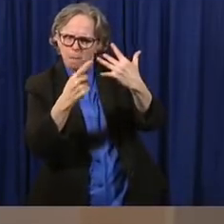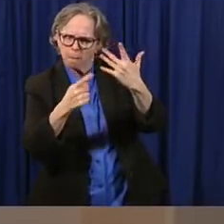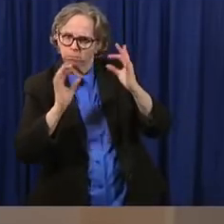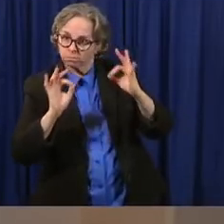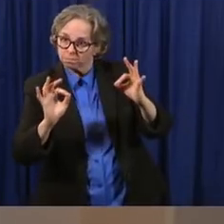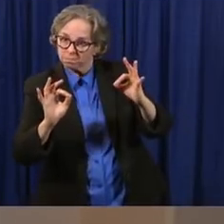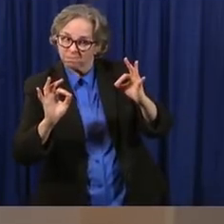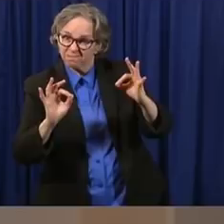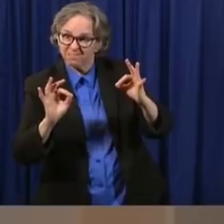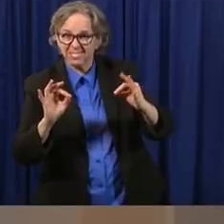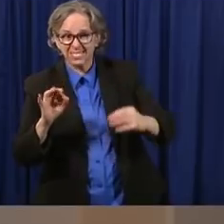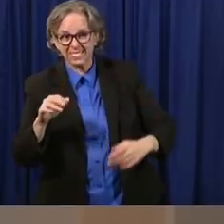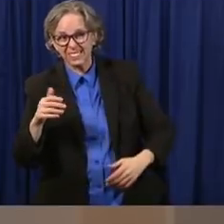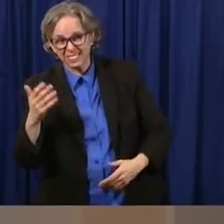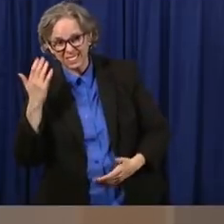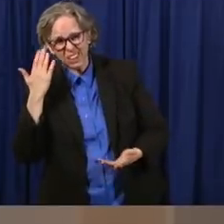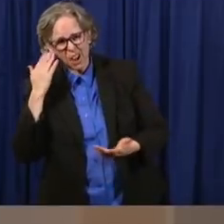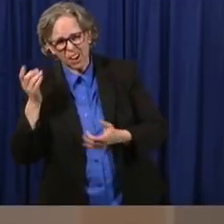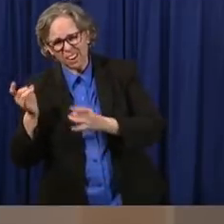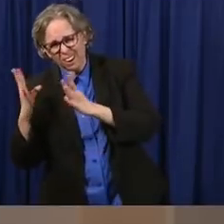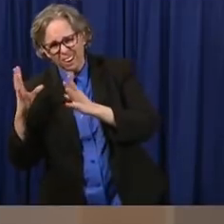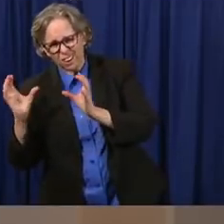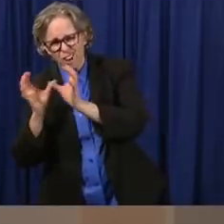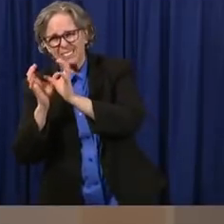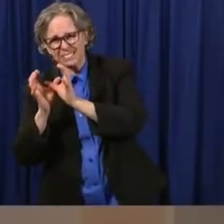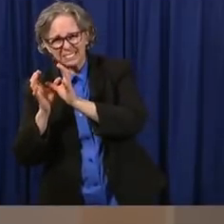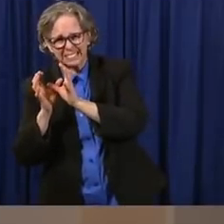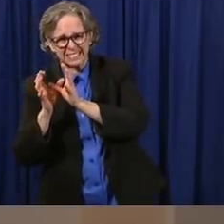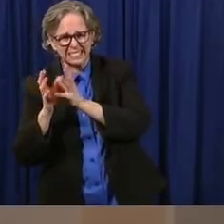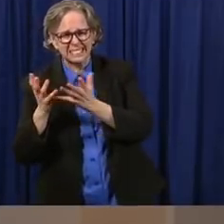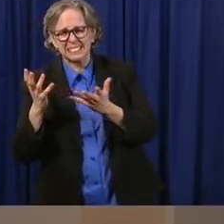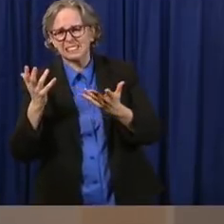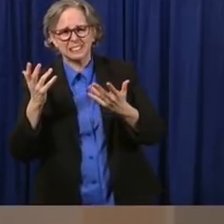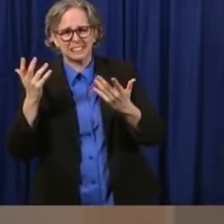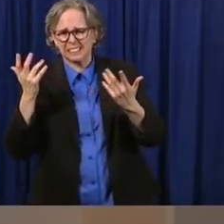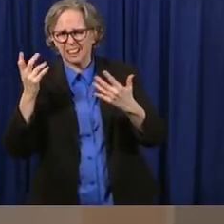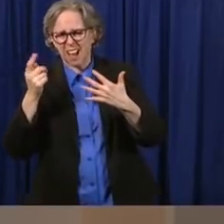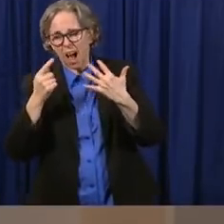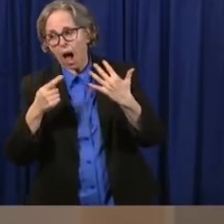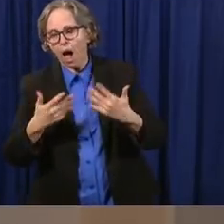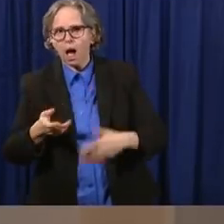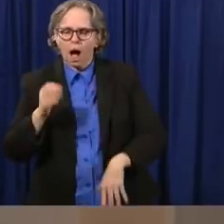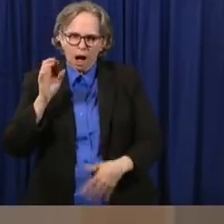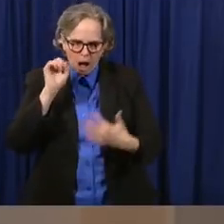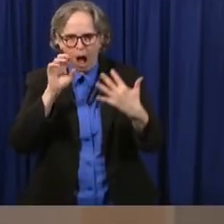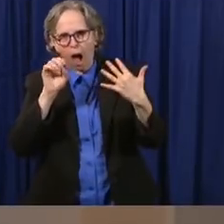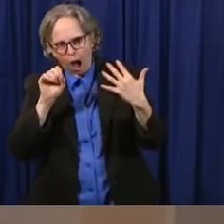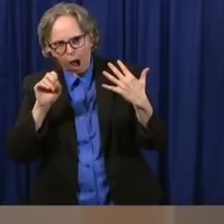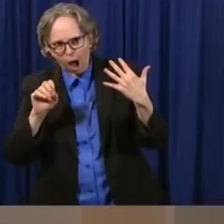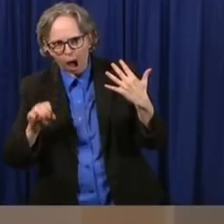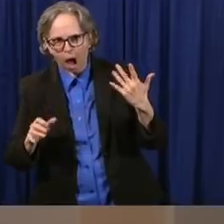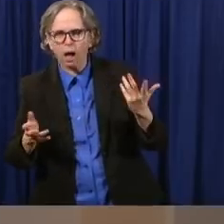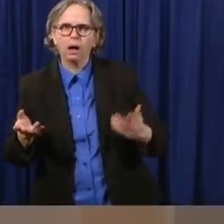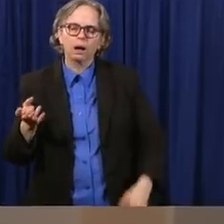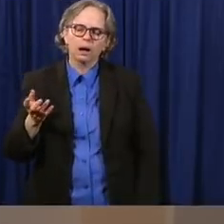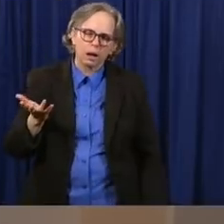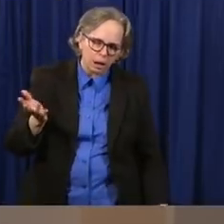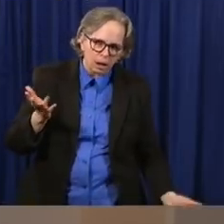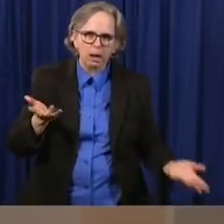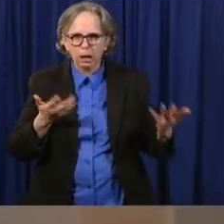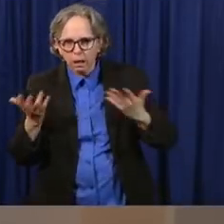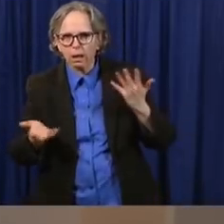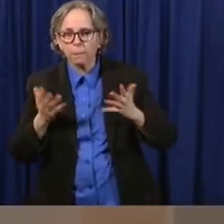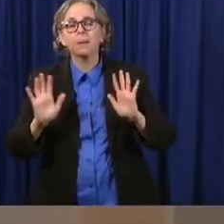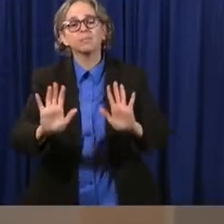seem frustrating because it's like I have to have this and I have to have that. So go to the